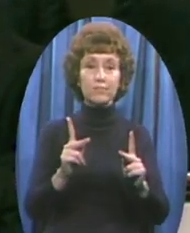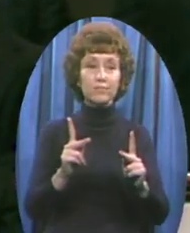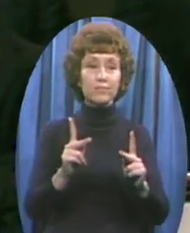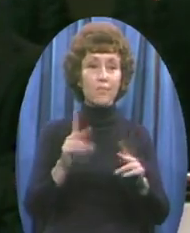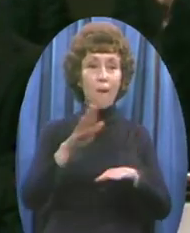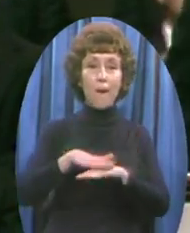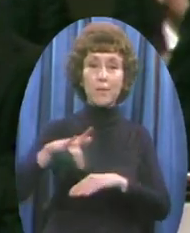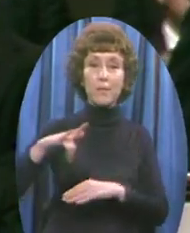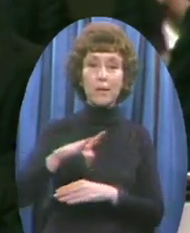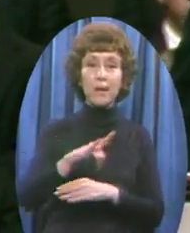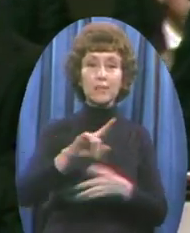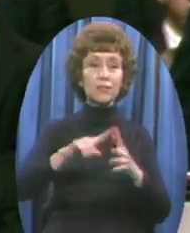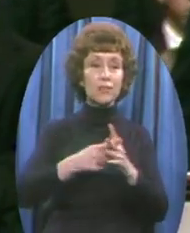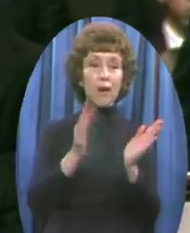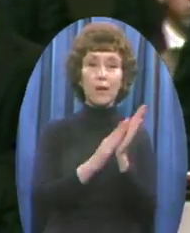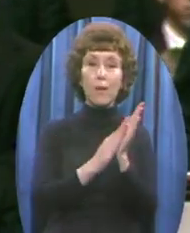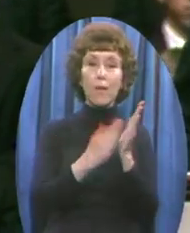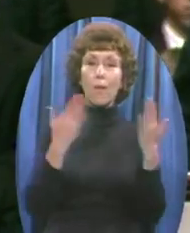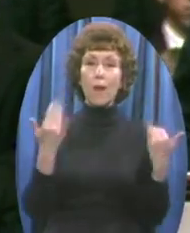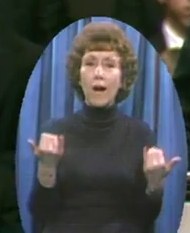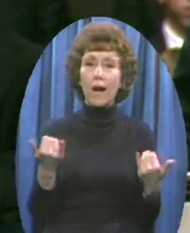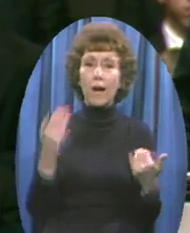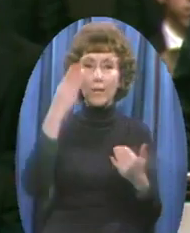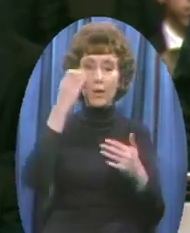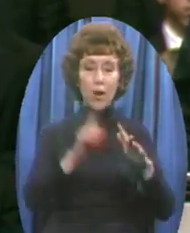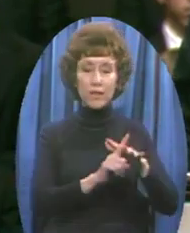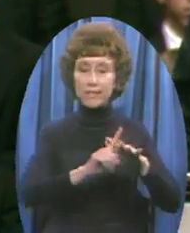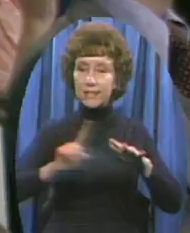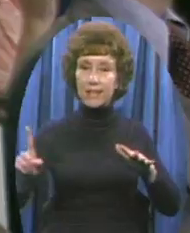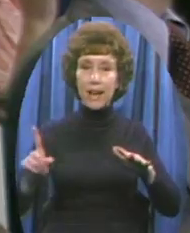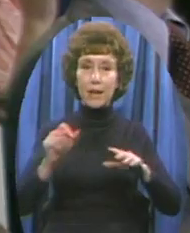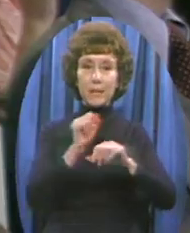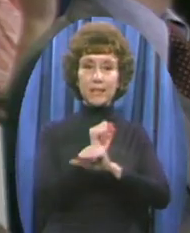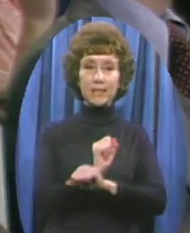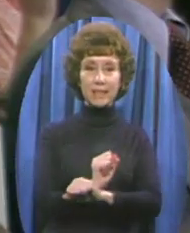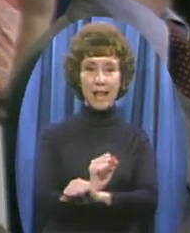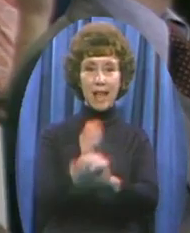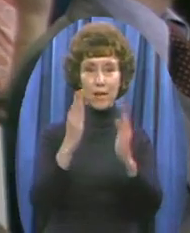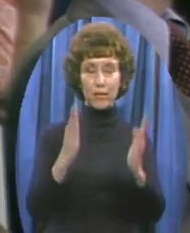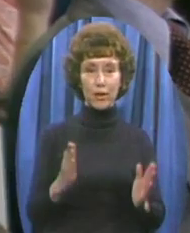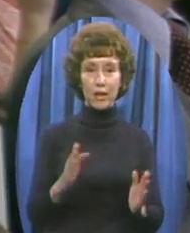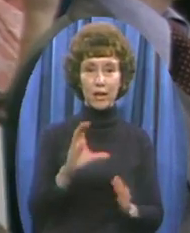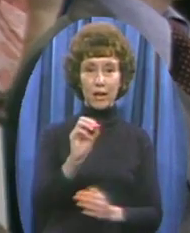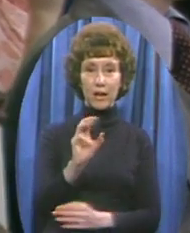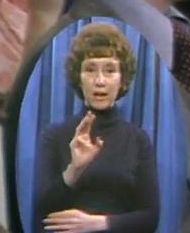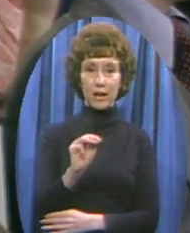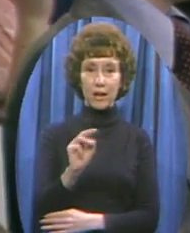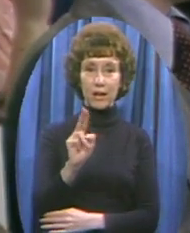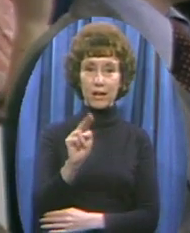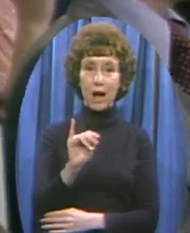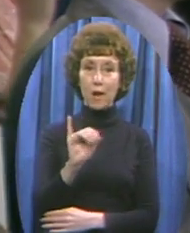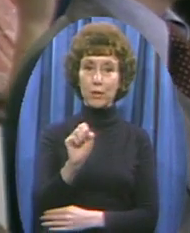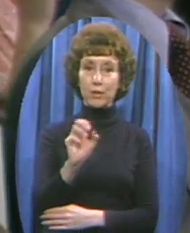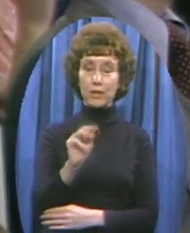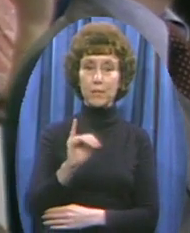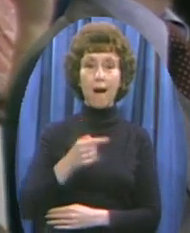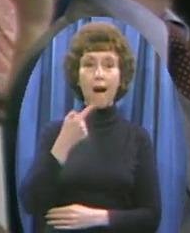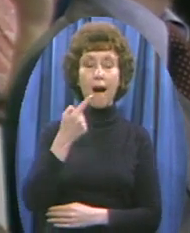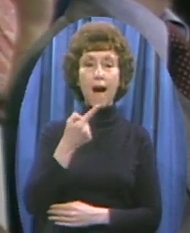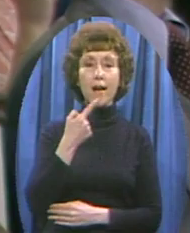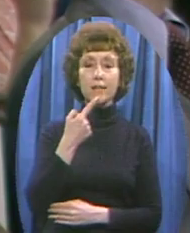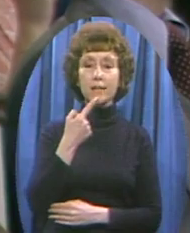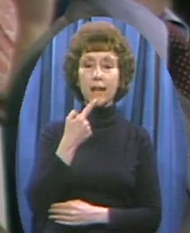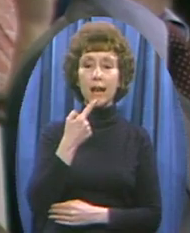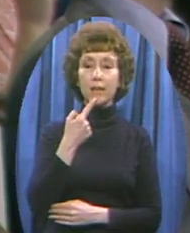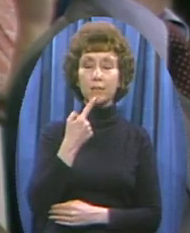Why? Because they had escaped slavery, communism. I said this to a Russian official once